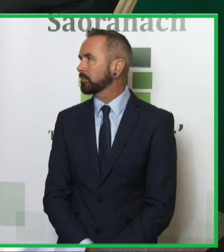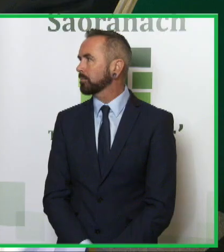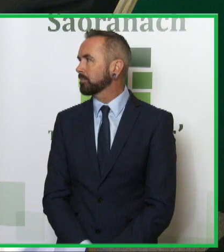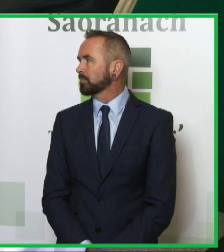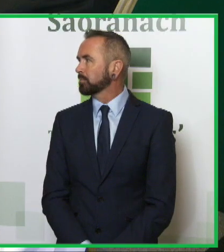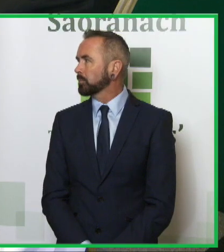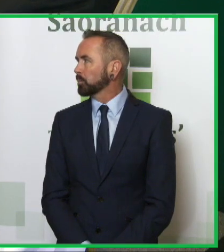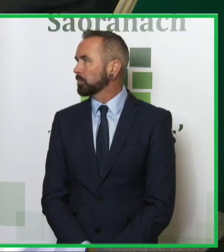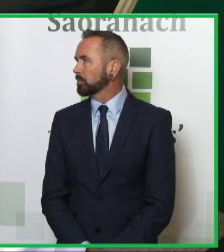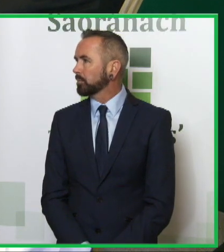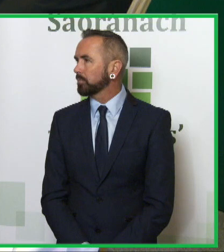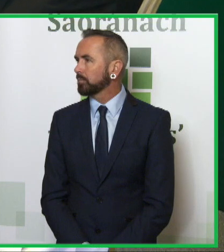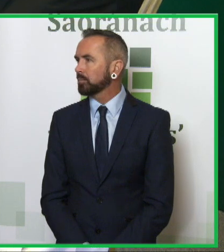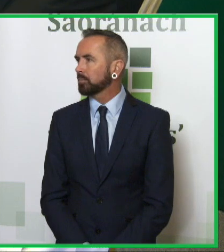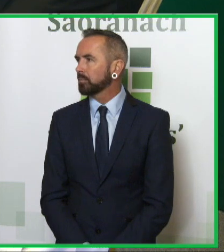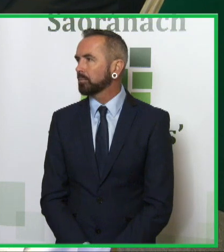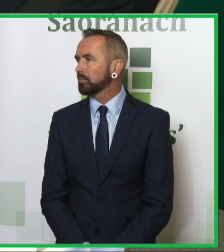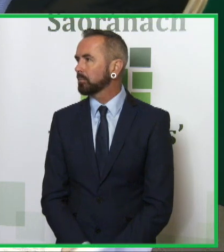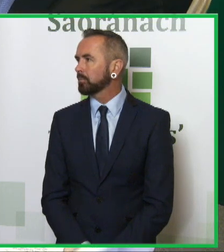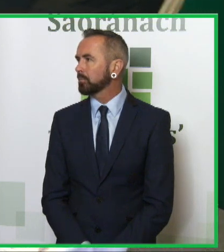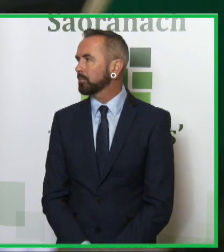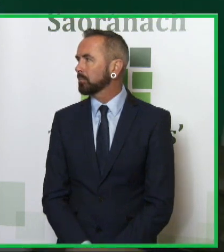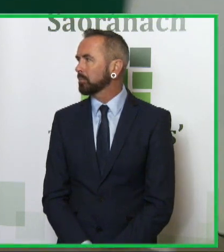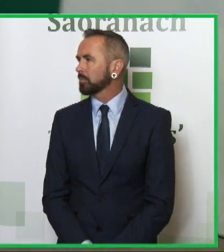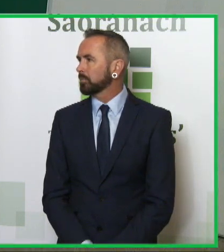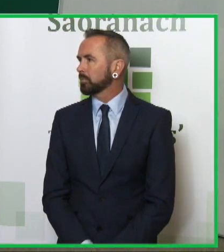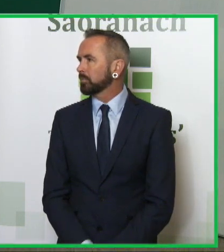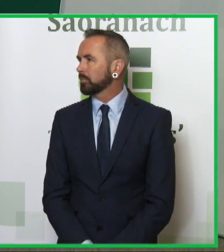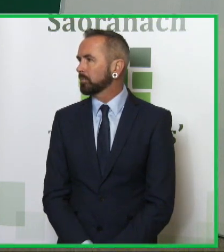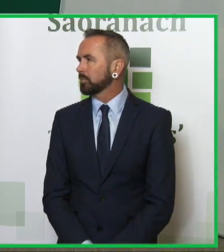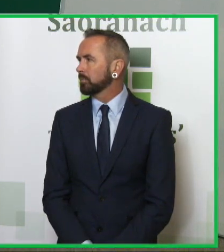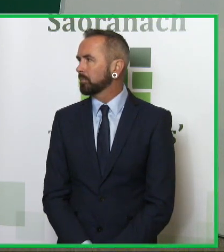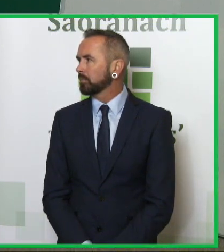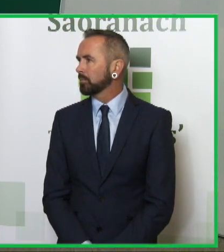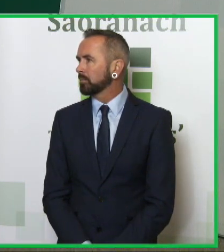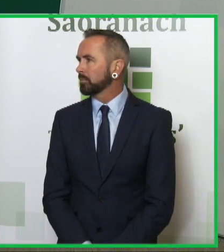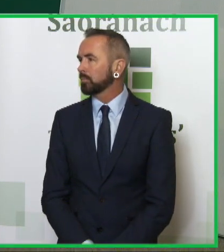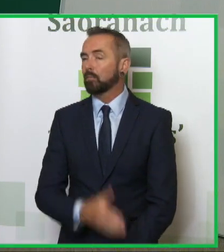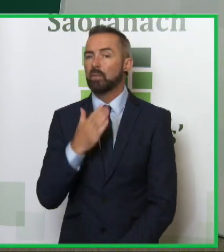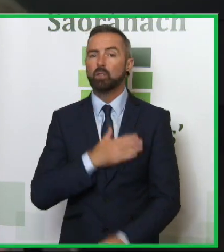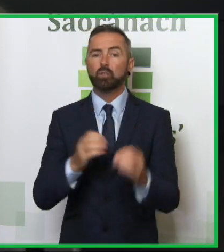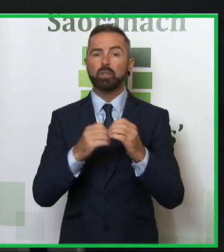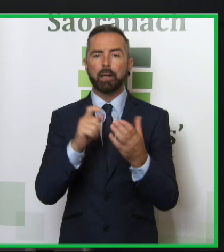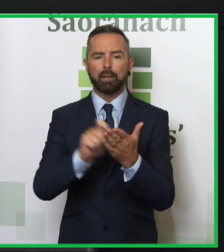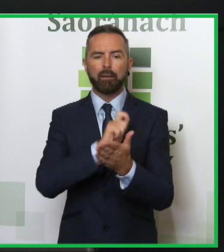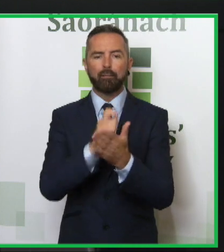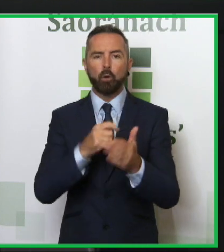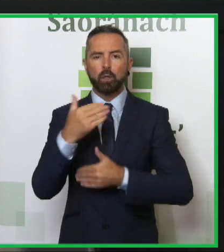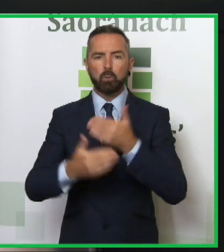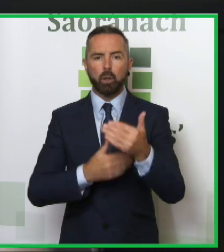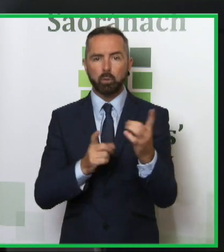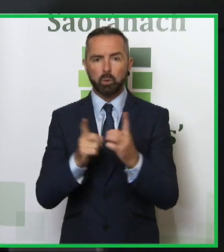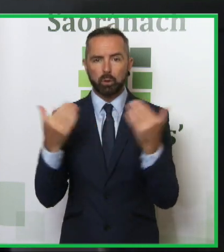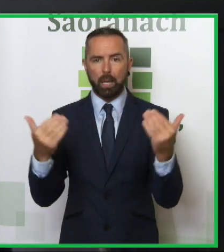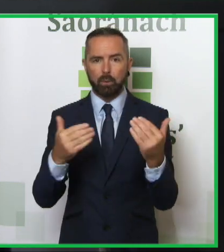Sorry, I didn't catch all of that, but it's been explained to me here. Just to point out, the voting process we're doing is